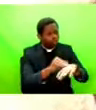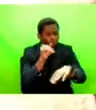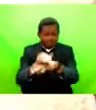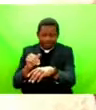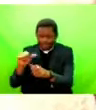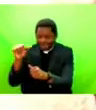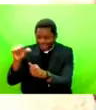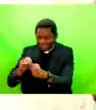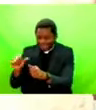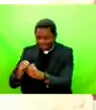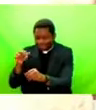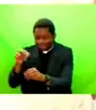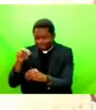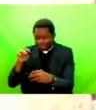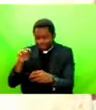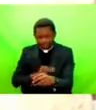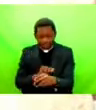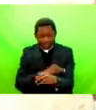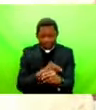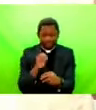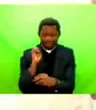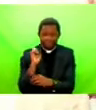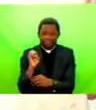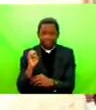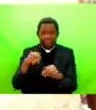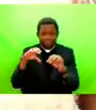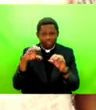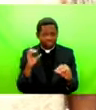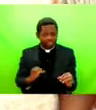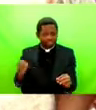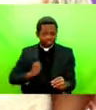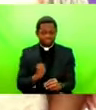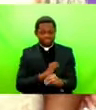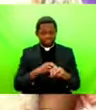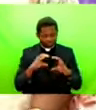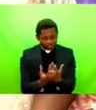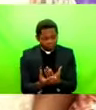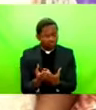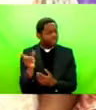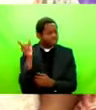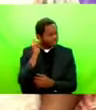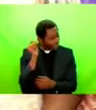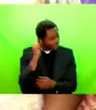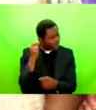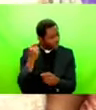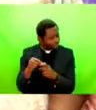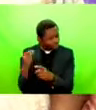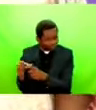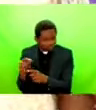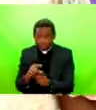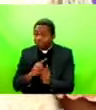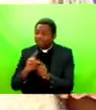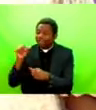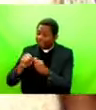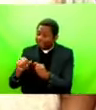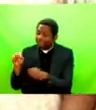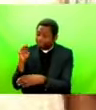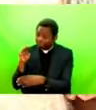every word he said to them about me. He went ahead to mention me at every meeting he